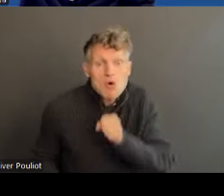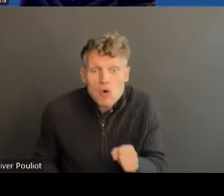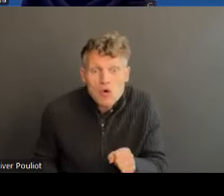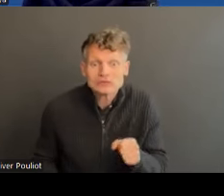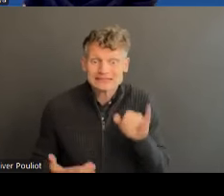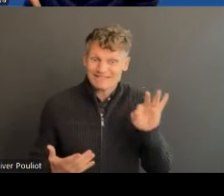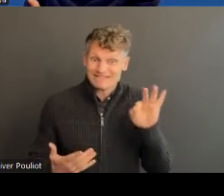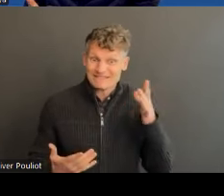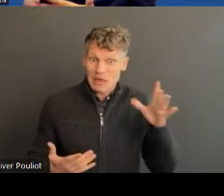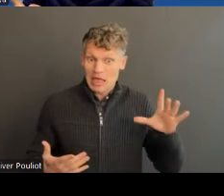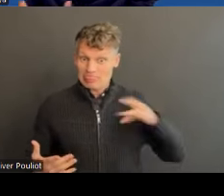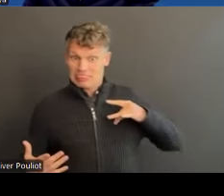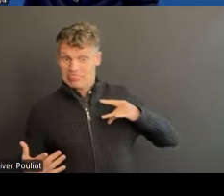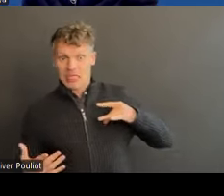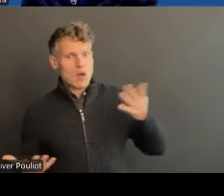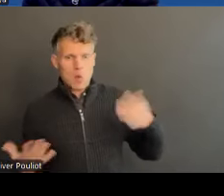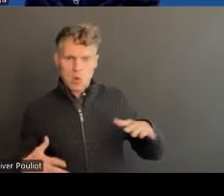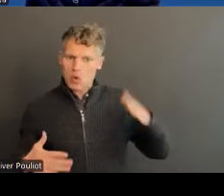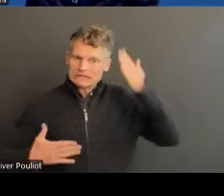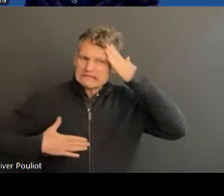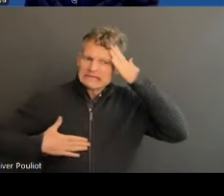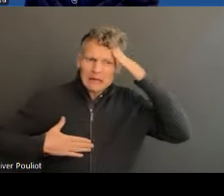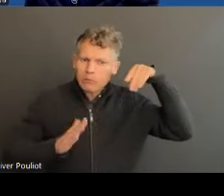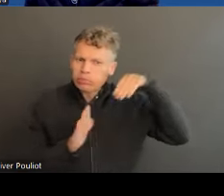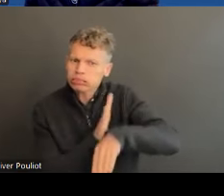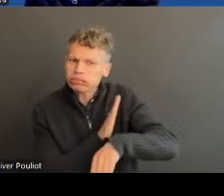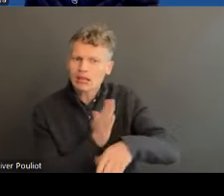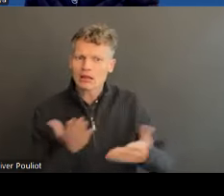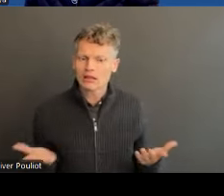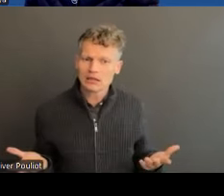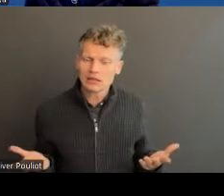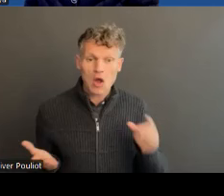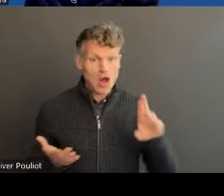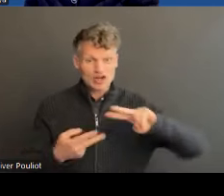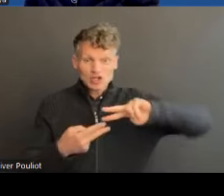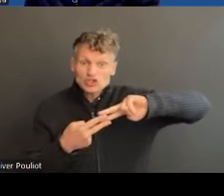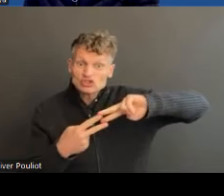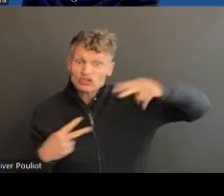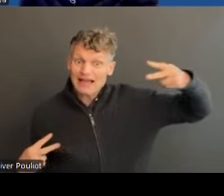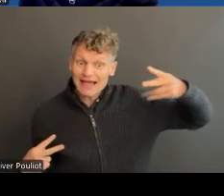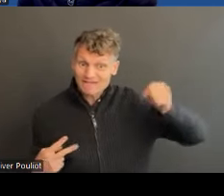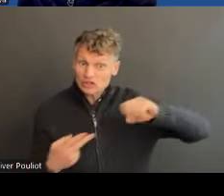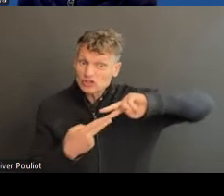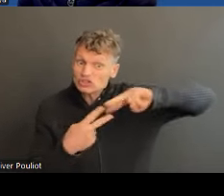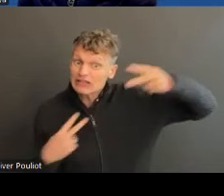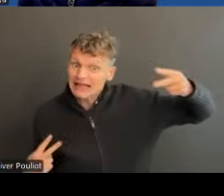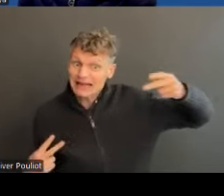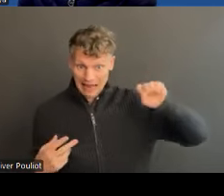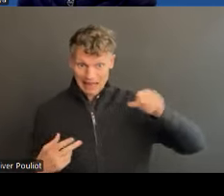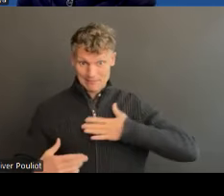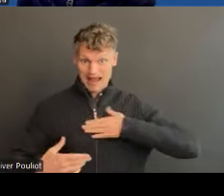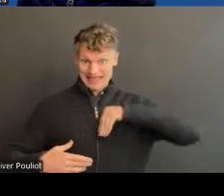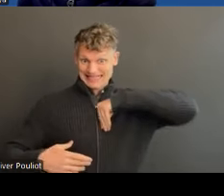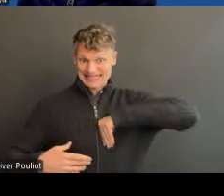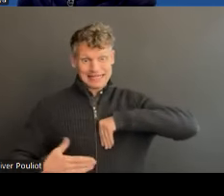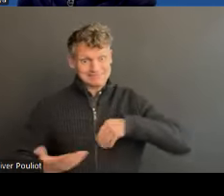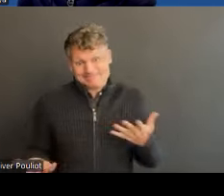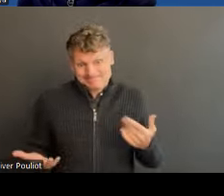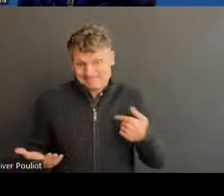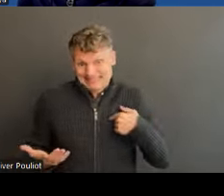conditions of factors, or even genetics, this combination makes the